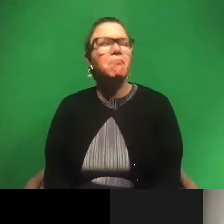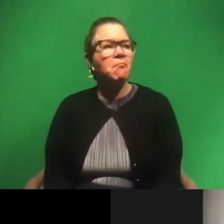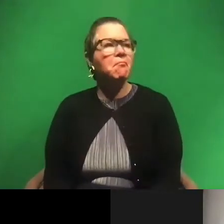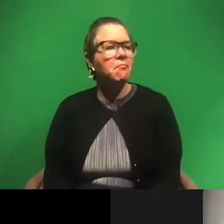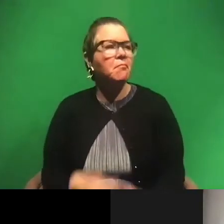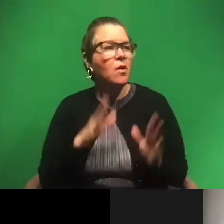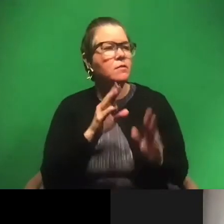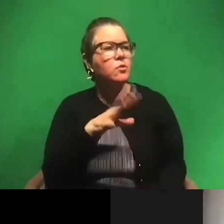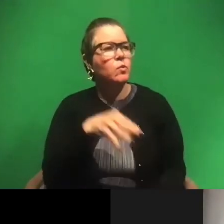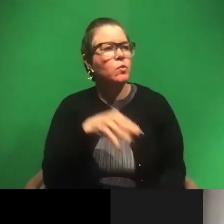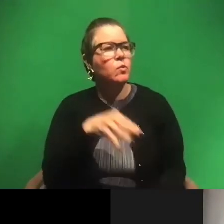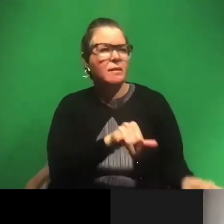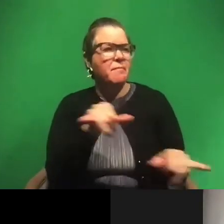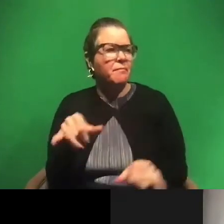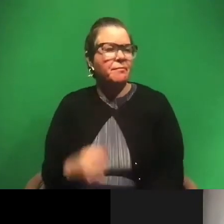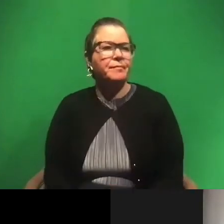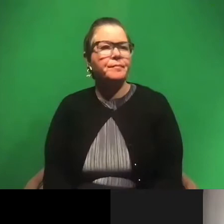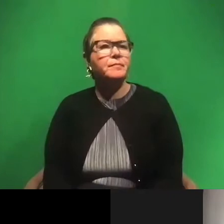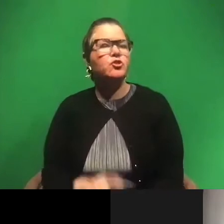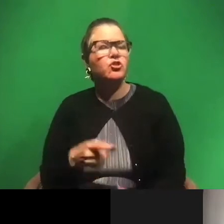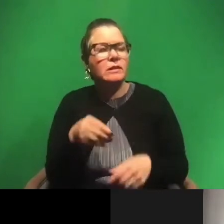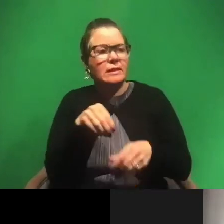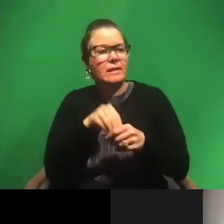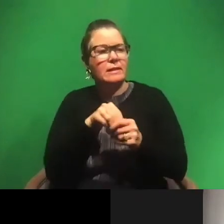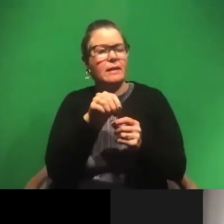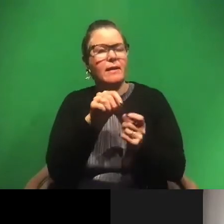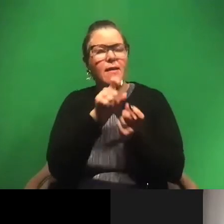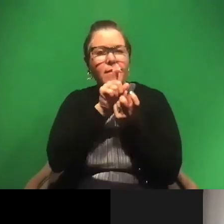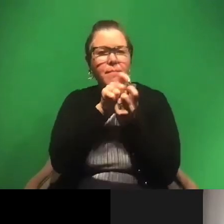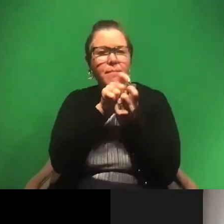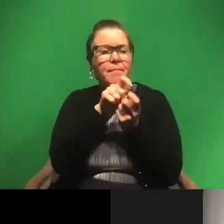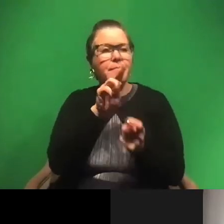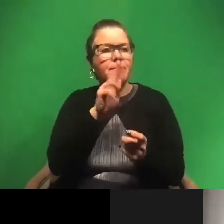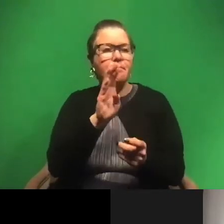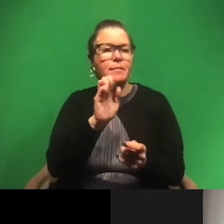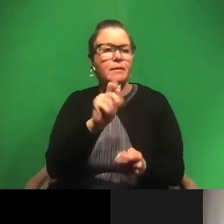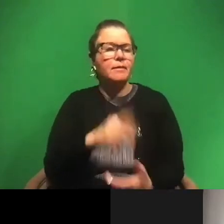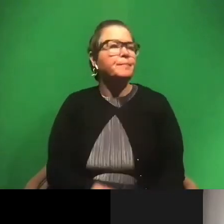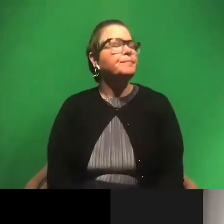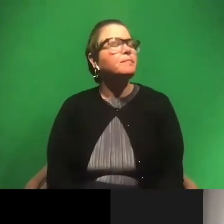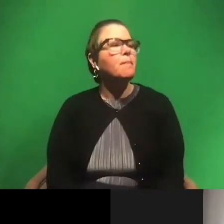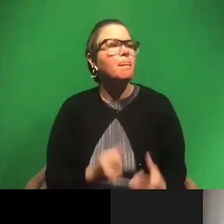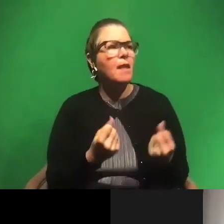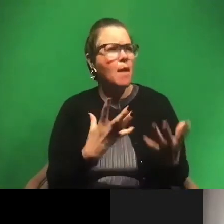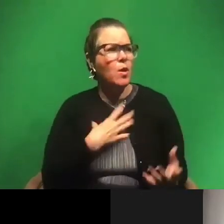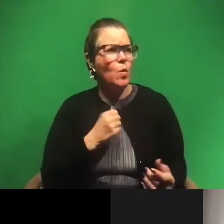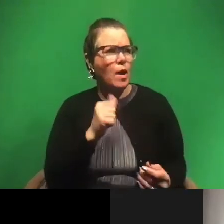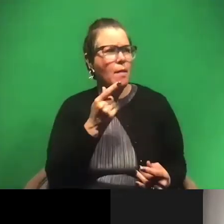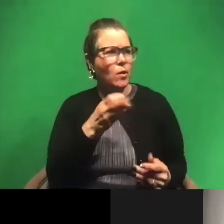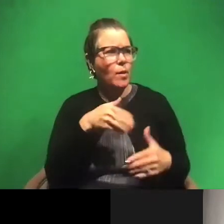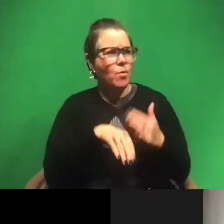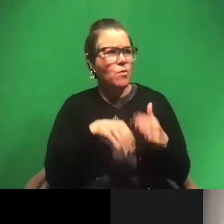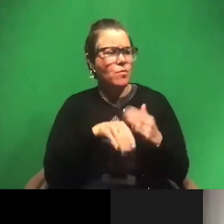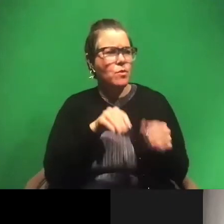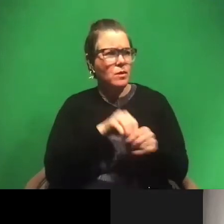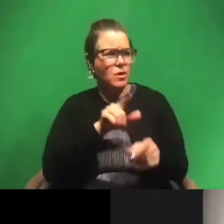Squid have pretty much the same thing, just inside of a beak. So let's see, how many white abalone have been born in the lab in